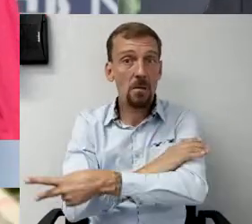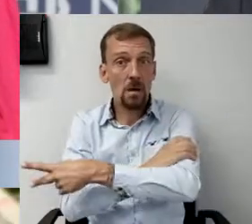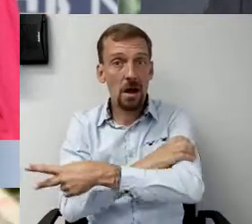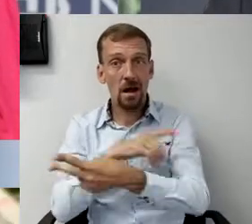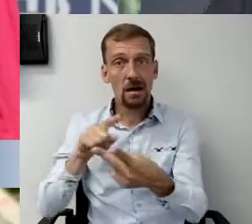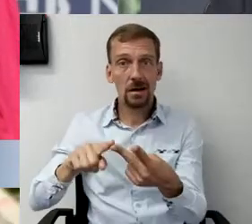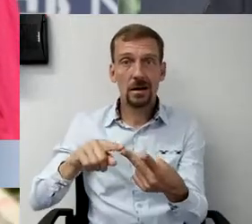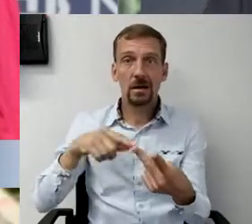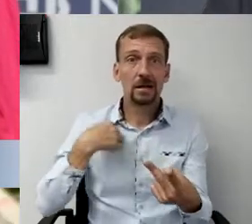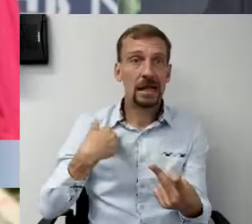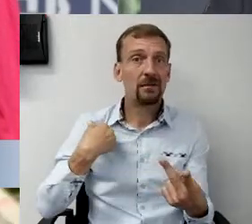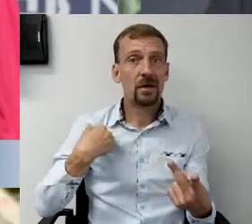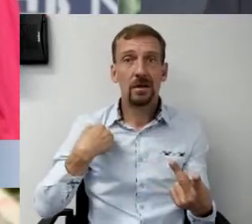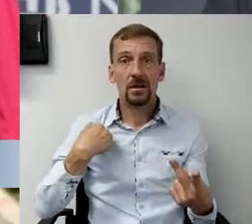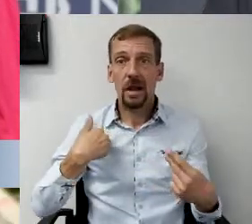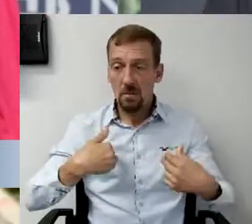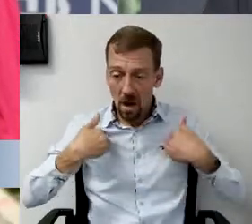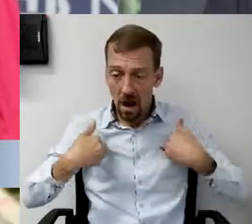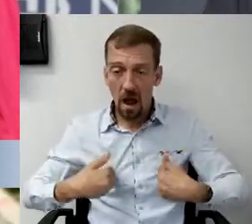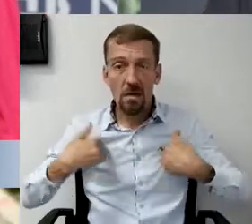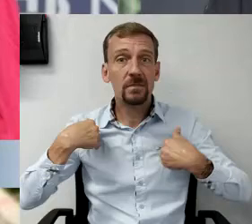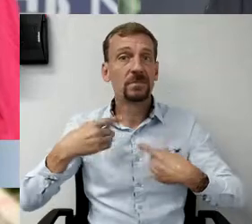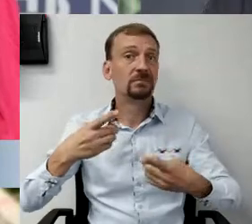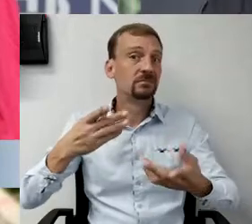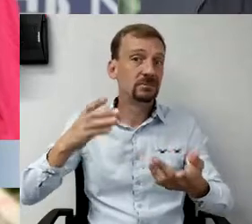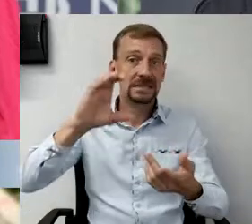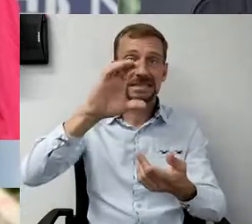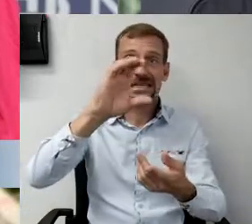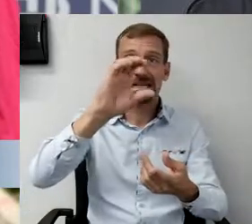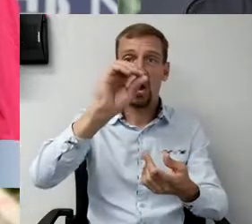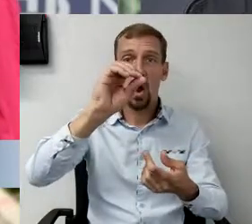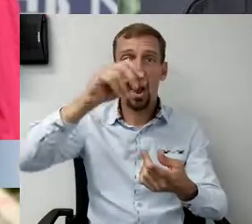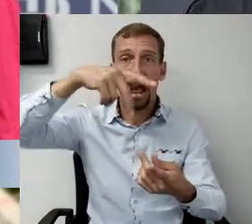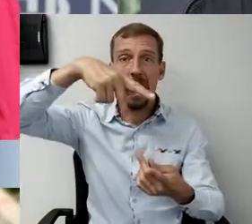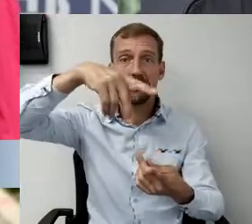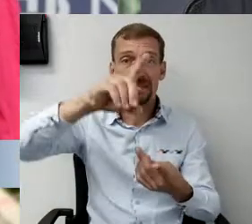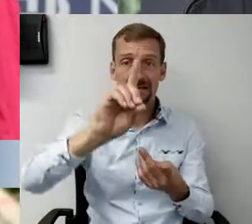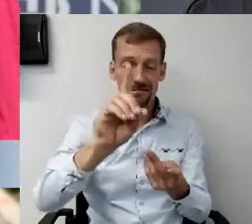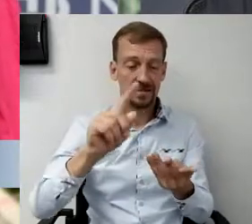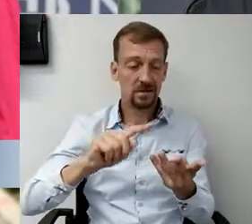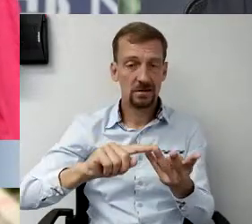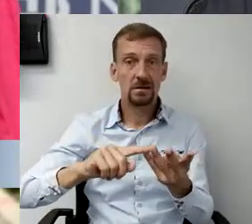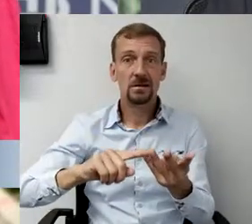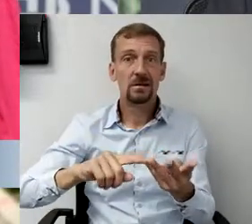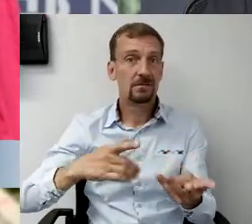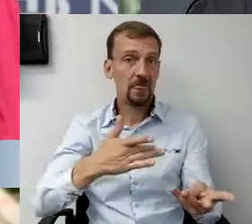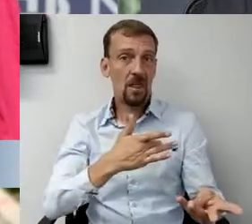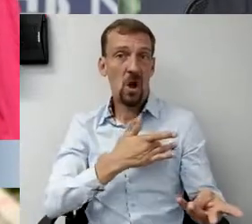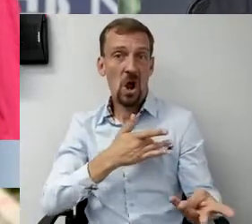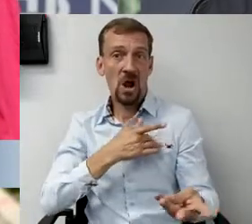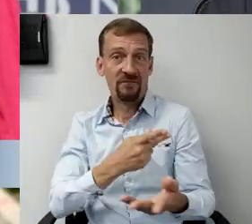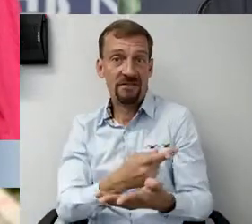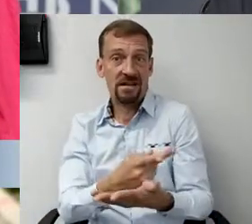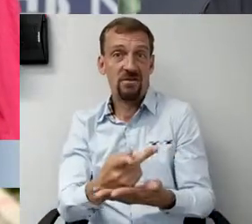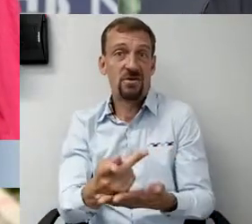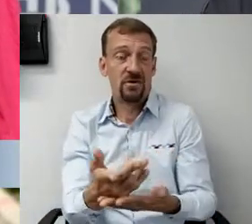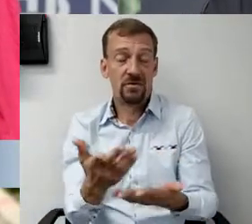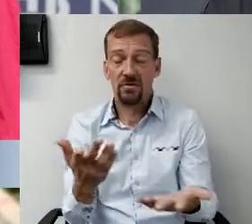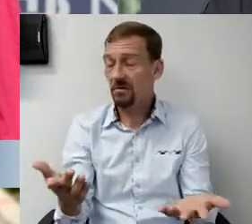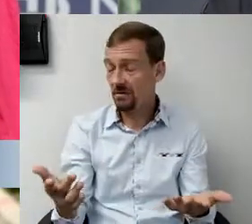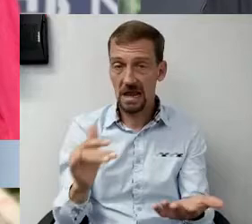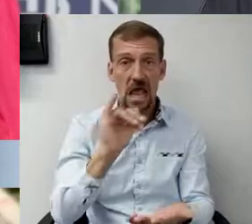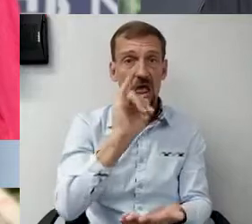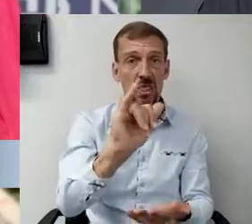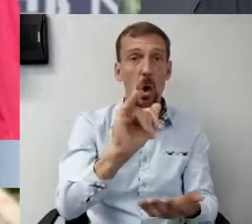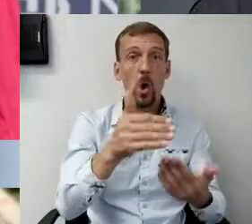chronic obstructive pulmonary disease, COPD, congestive heart failure, things